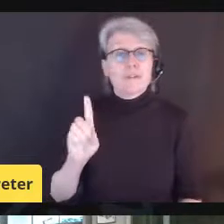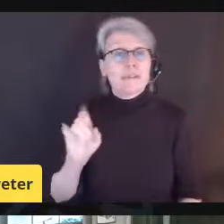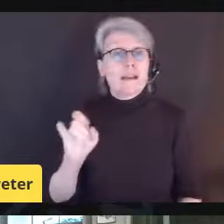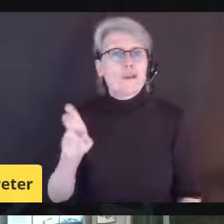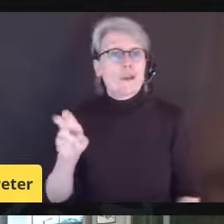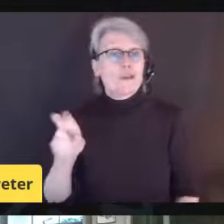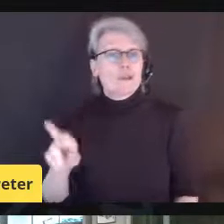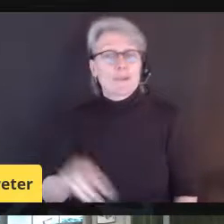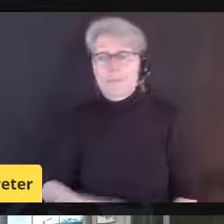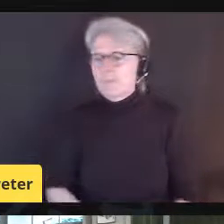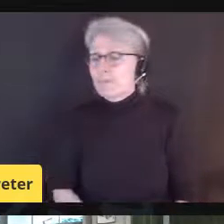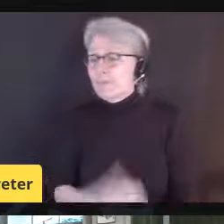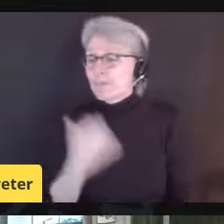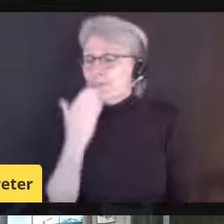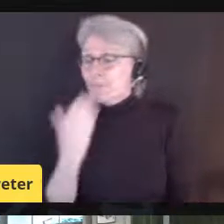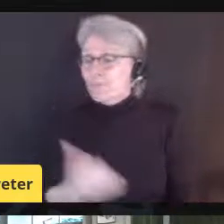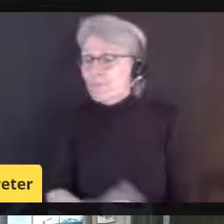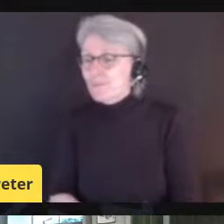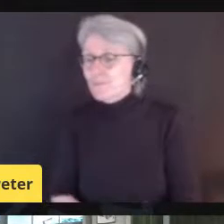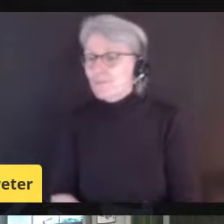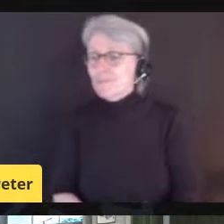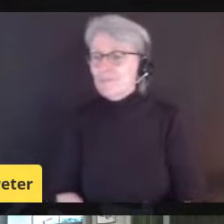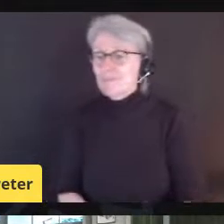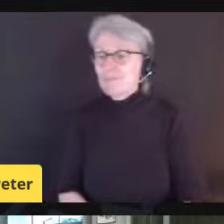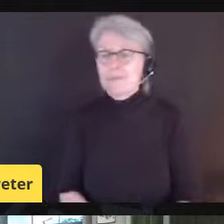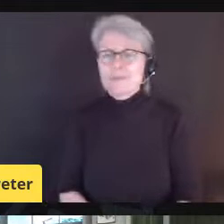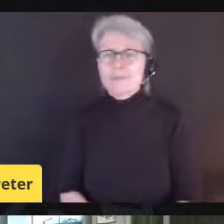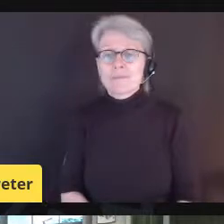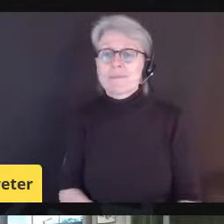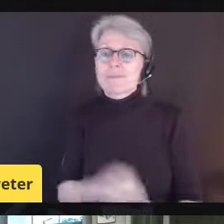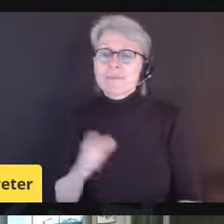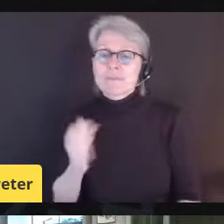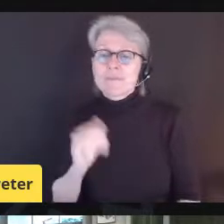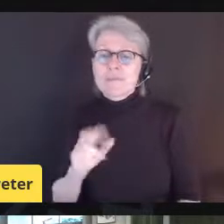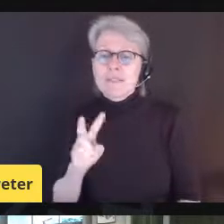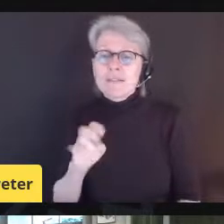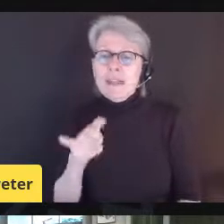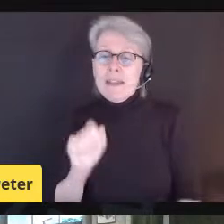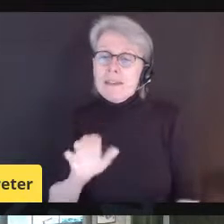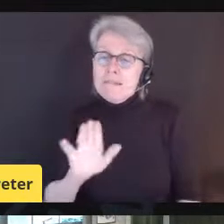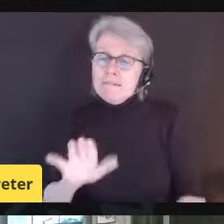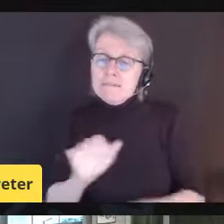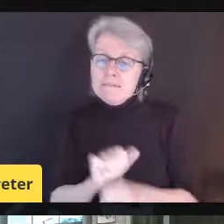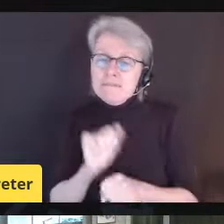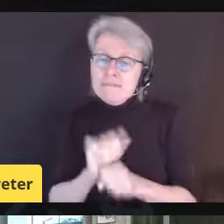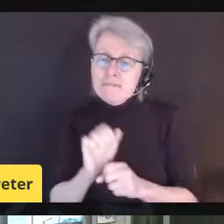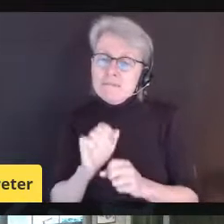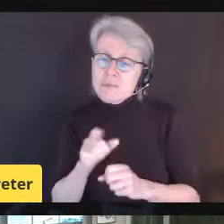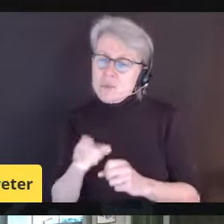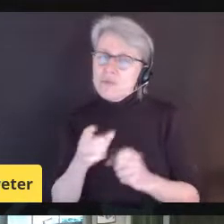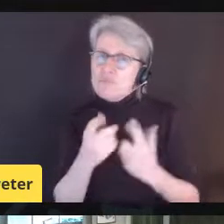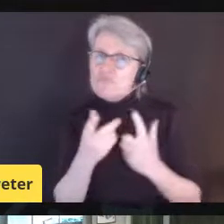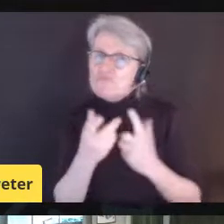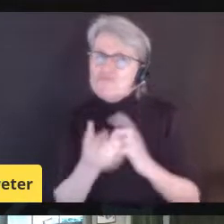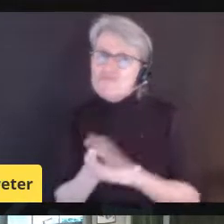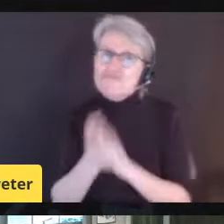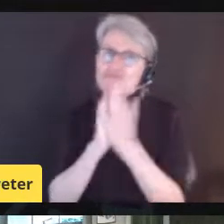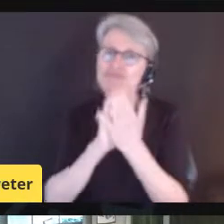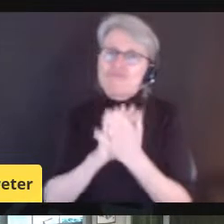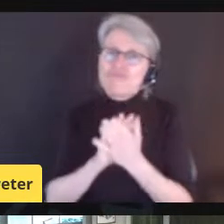Awesome. Thank you so much. And then Vienna, same question to you. How did you get started in your career and what interested you kind of